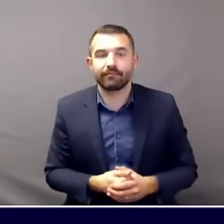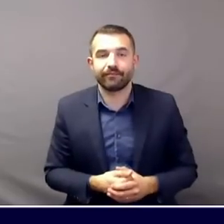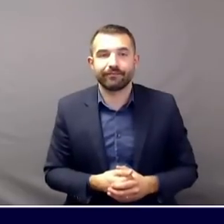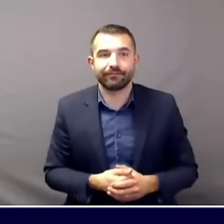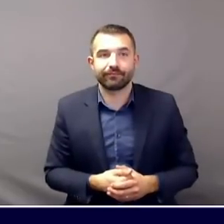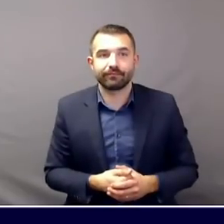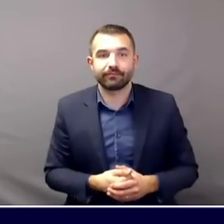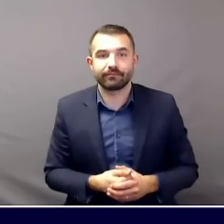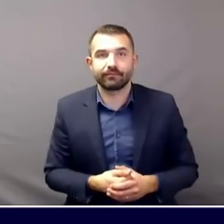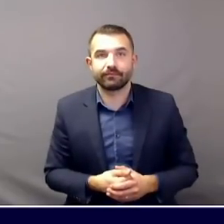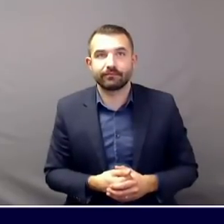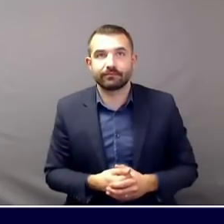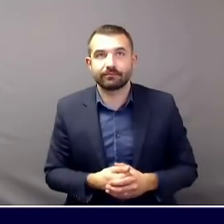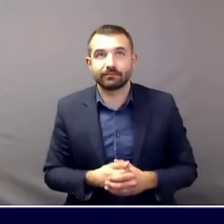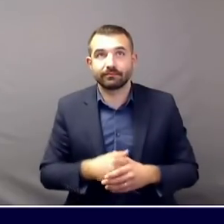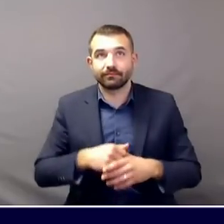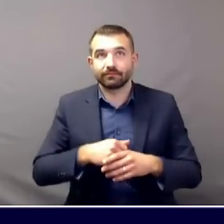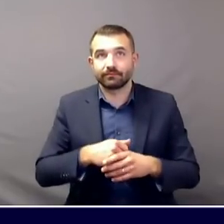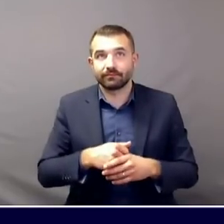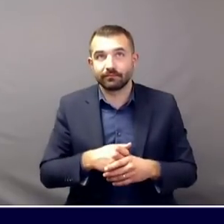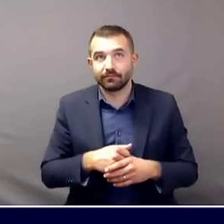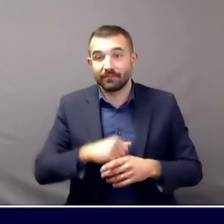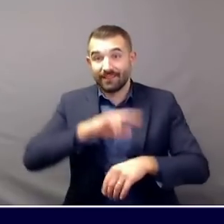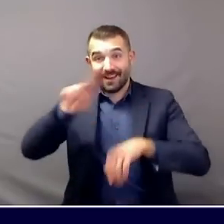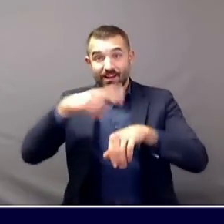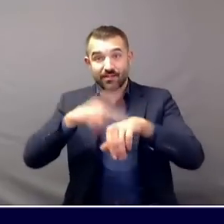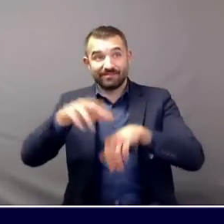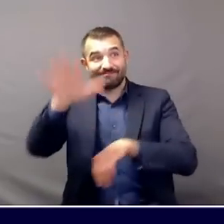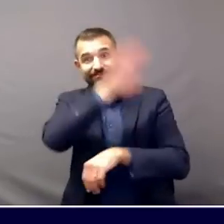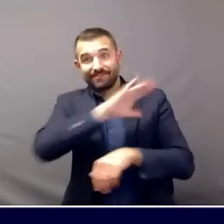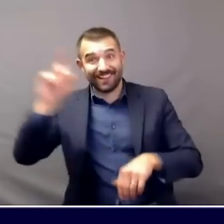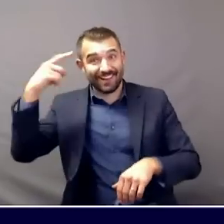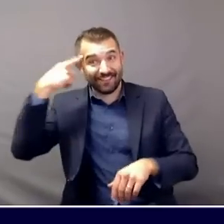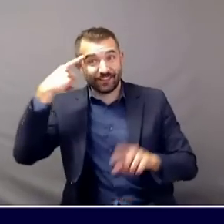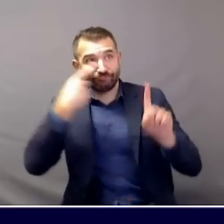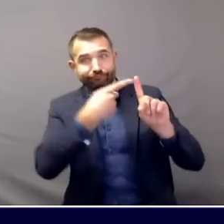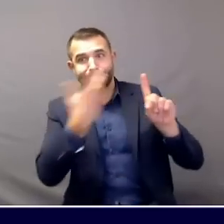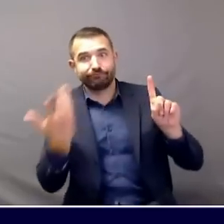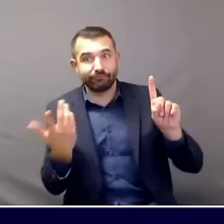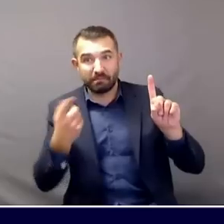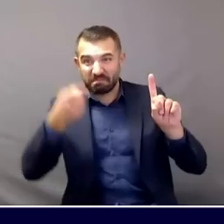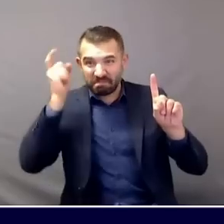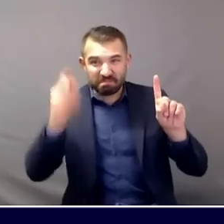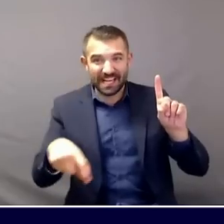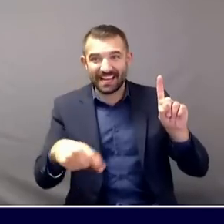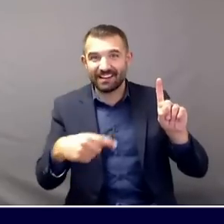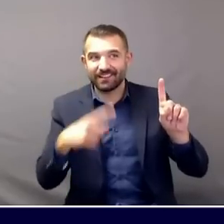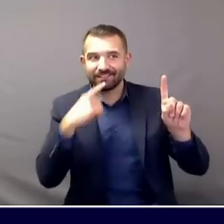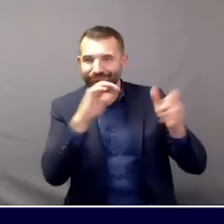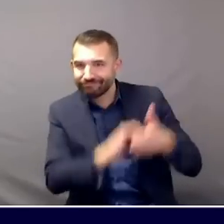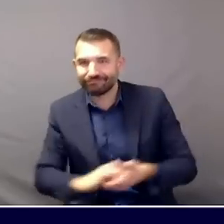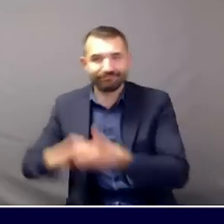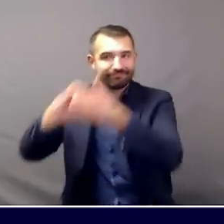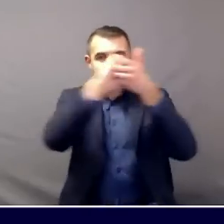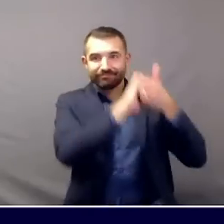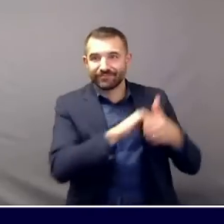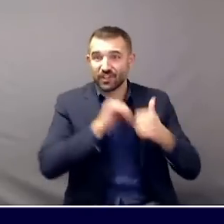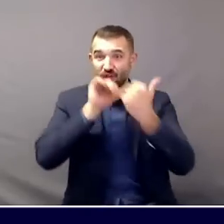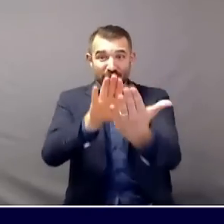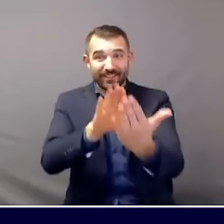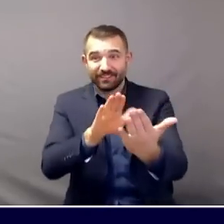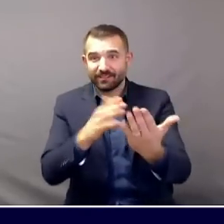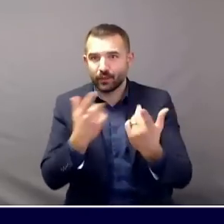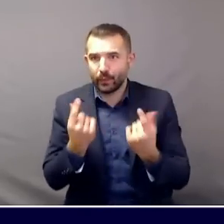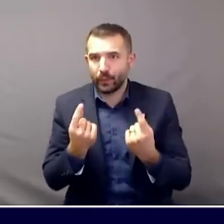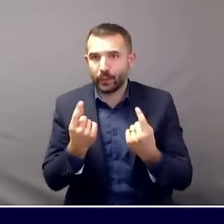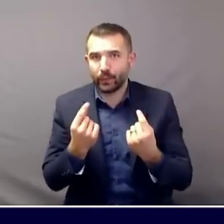The national government needs to have a unified message about how to deal with COVID-19. And that has to include, as